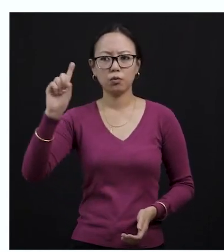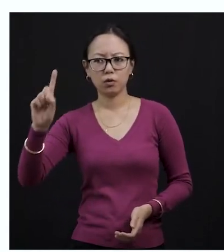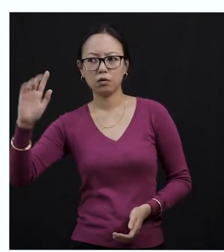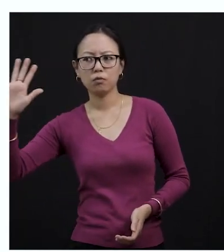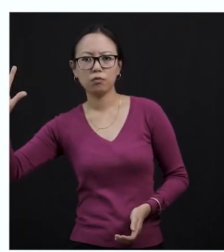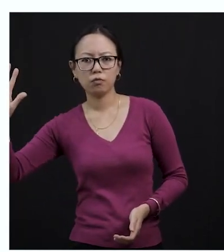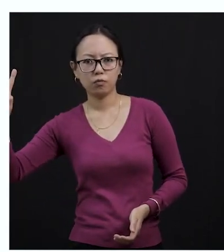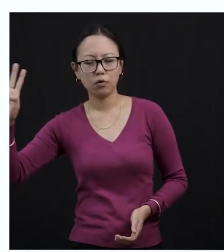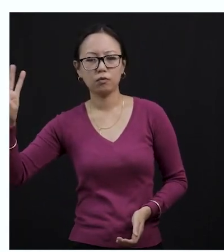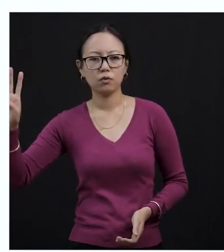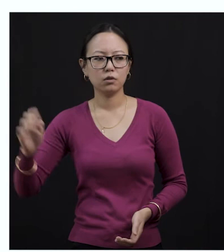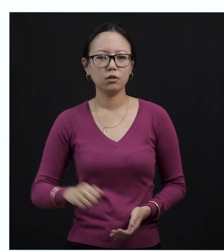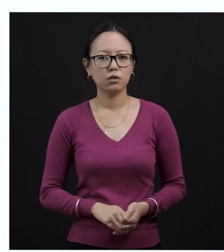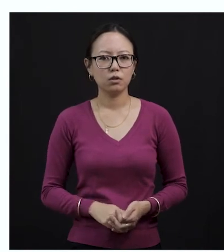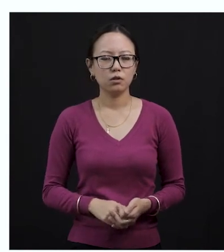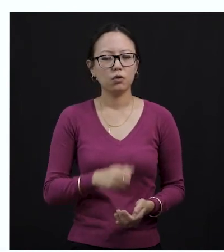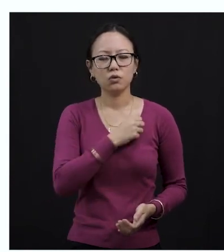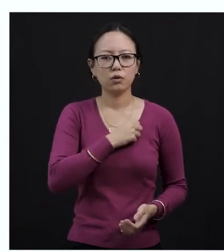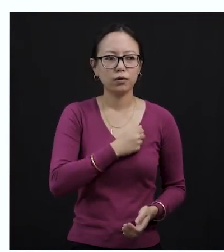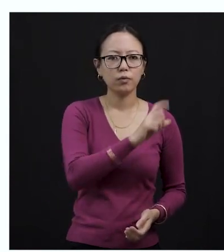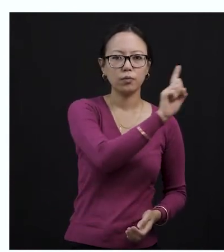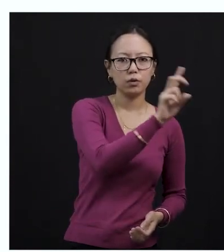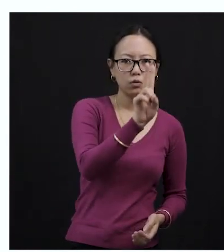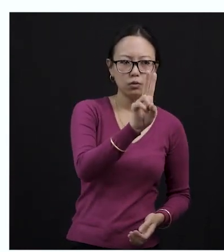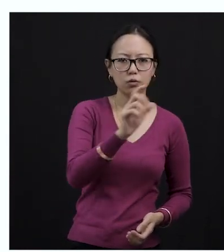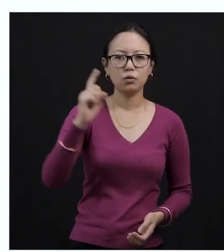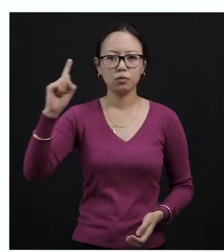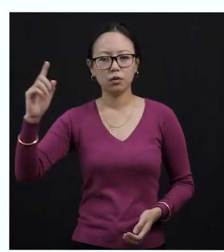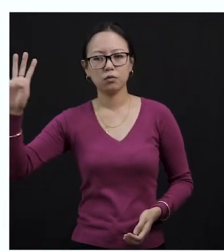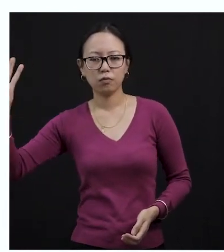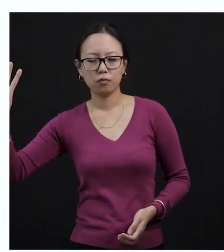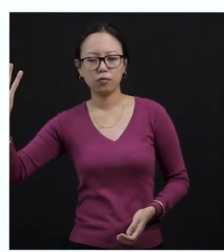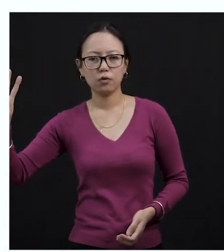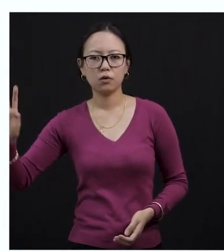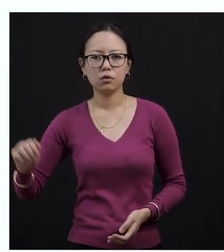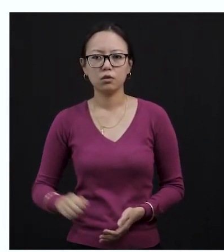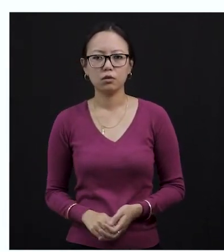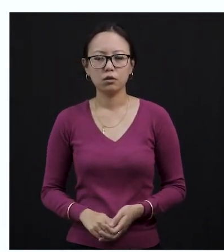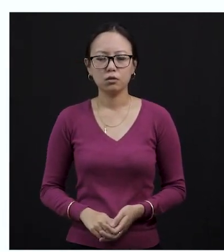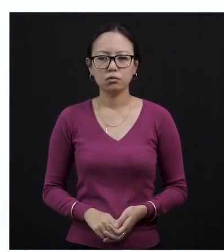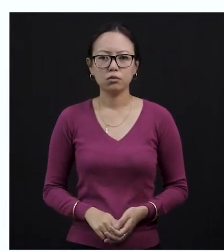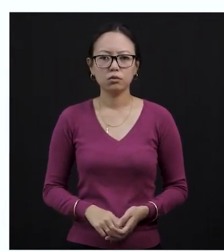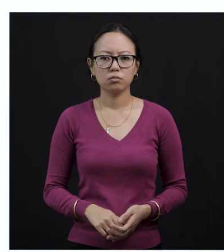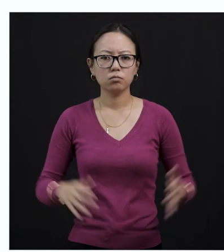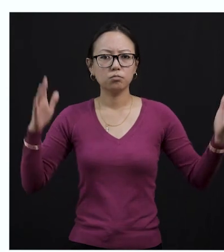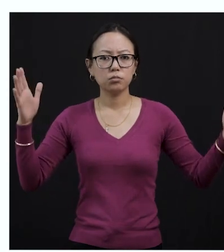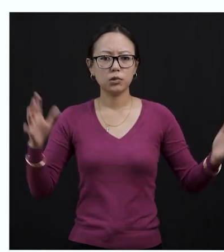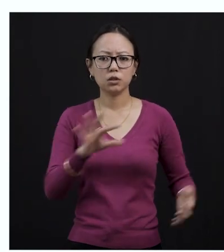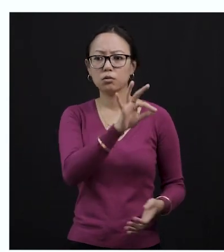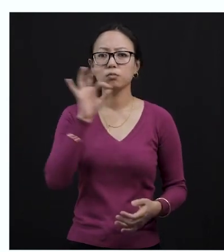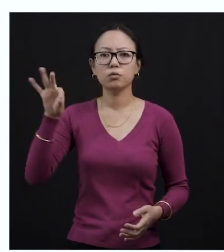14. Which one do you think is greater? Yes, is greater than 12. All